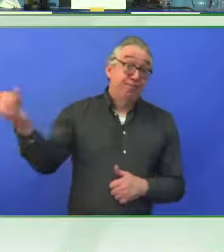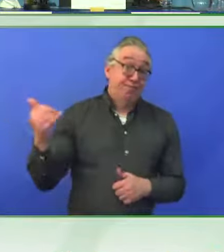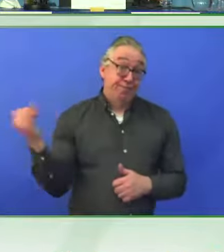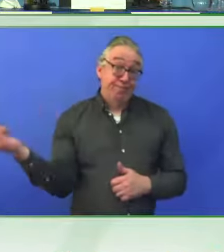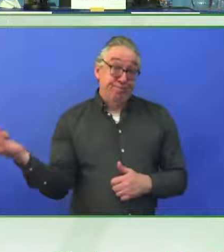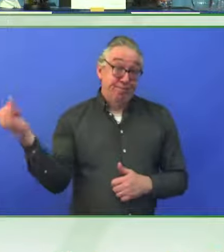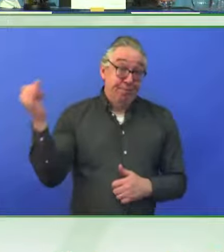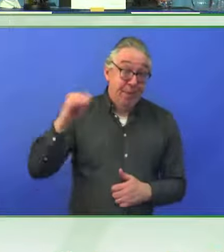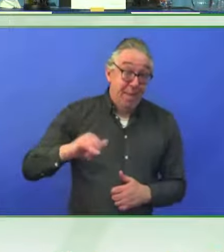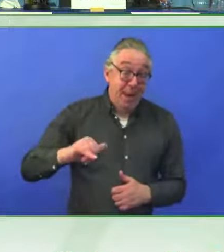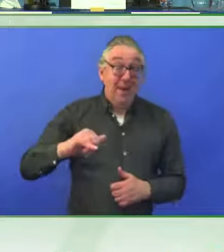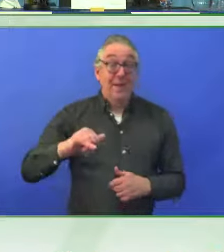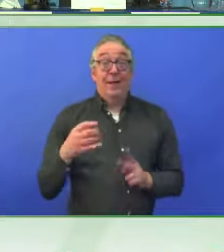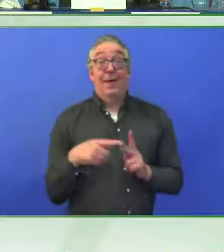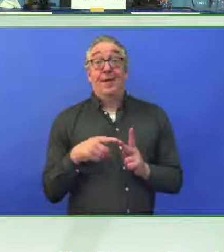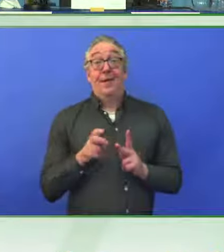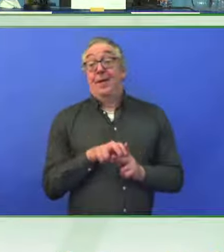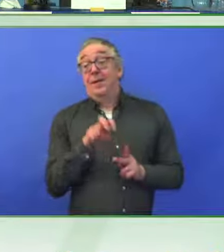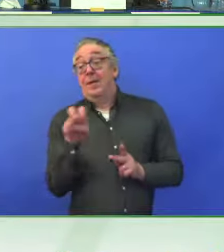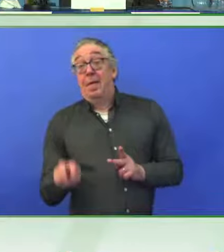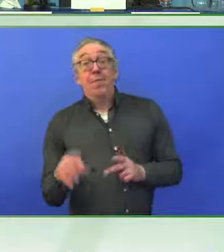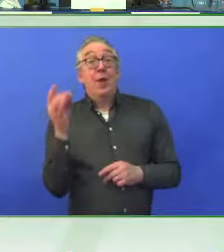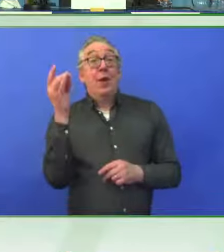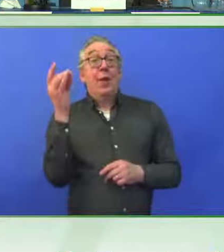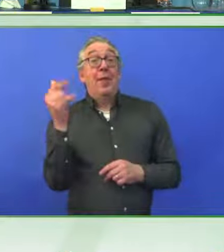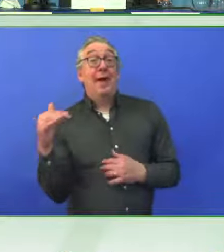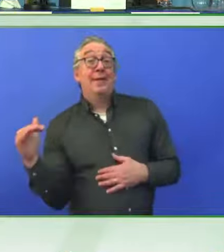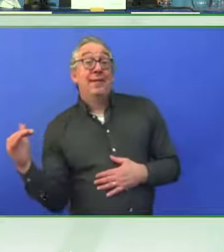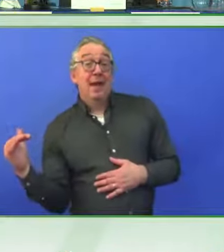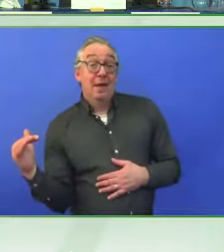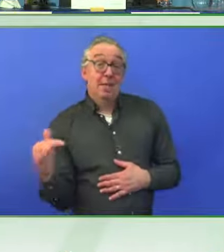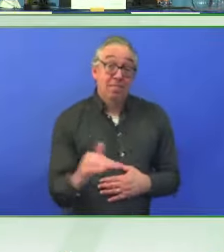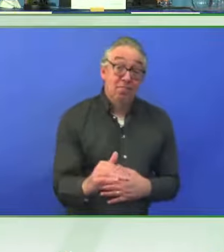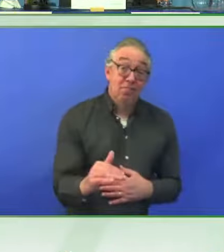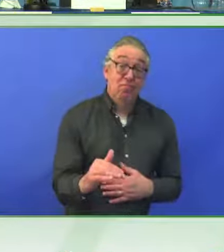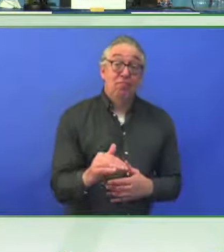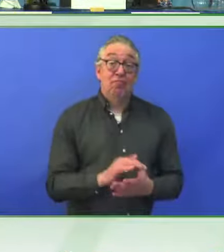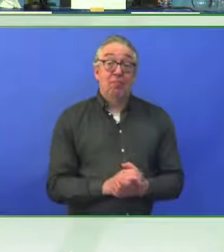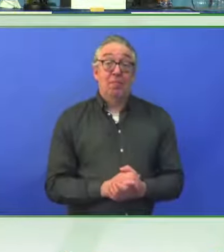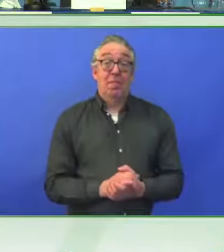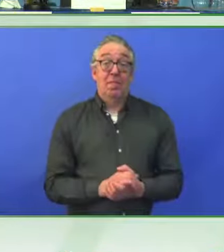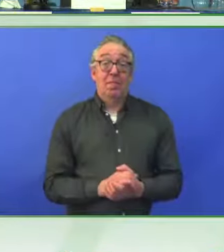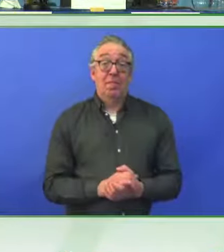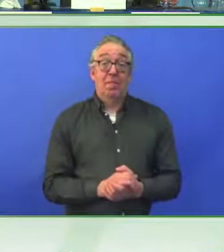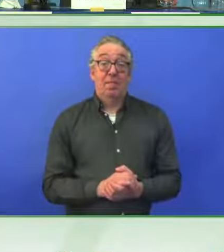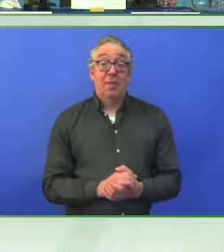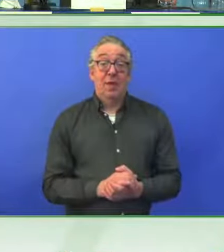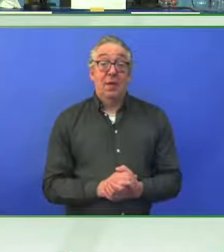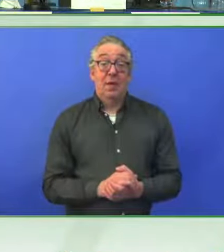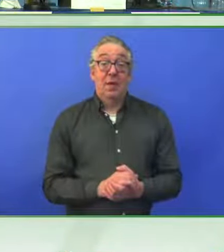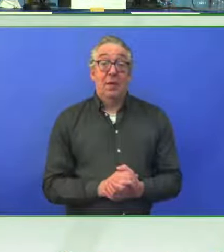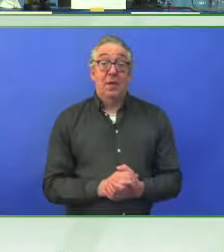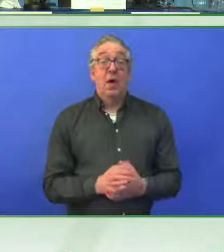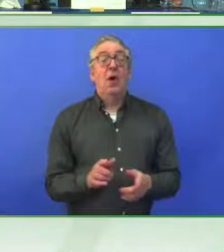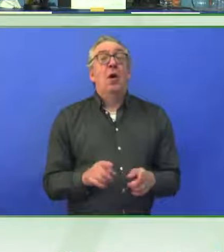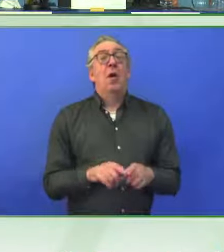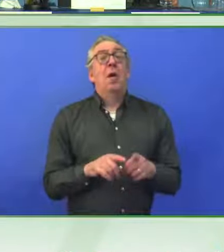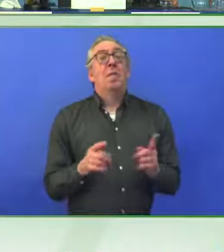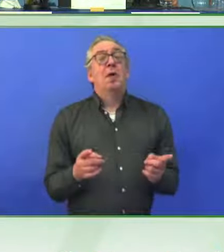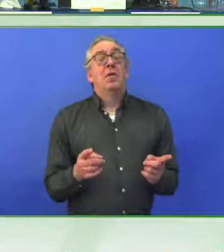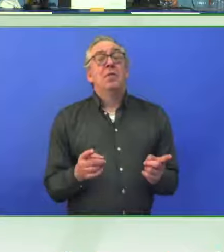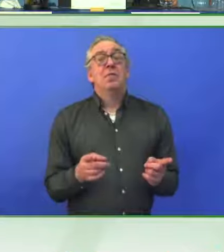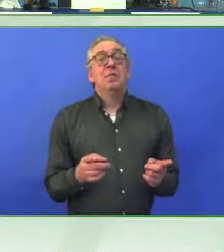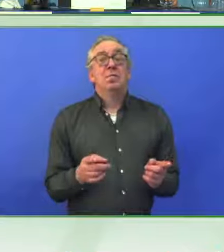living very close to this city and I decided to come by car. Okay, by my personal